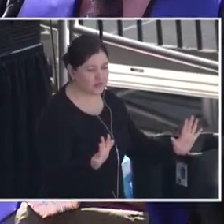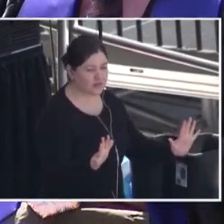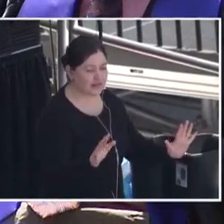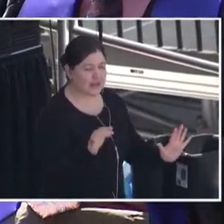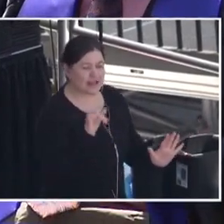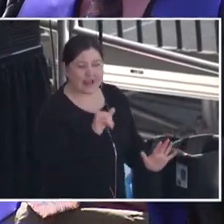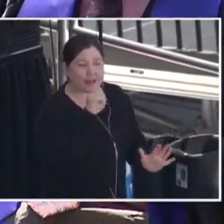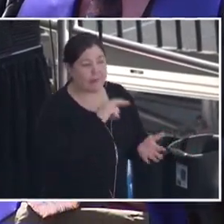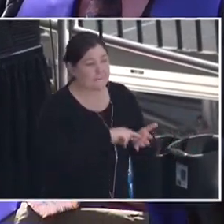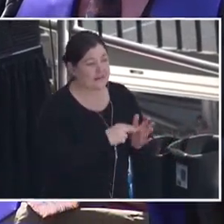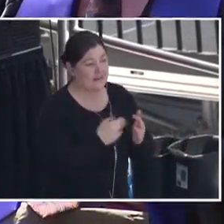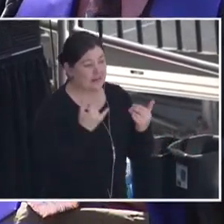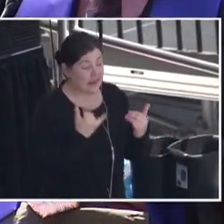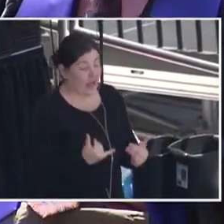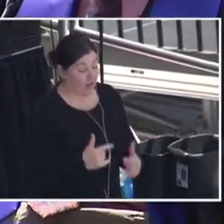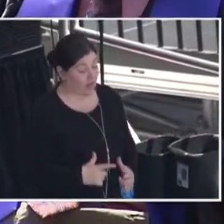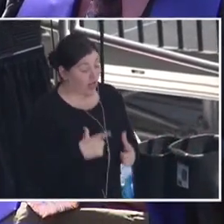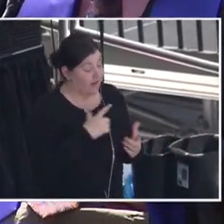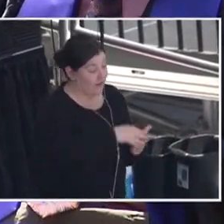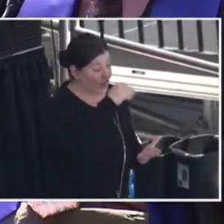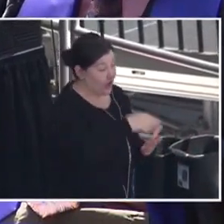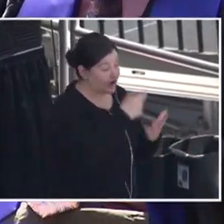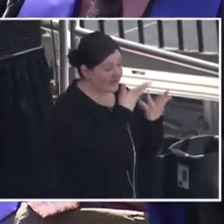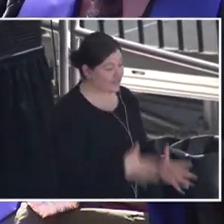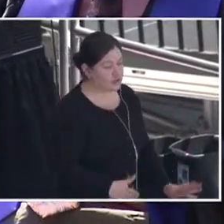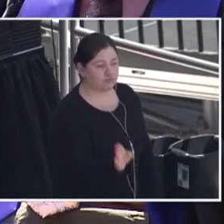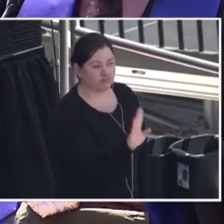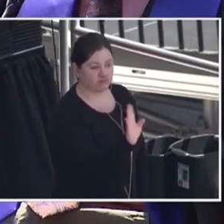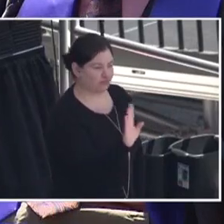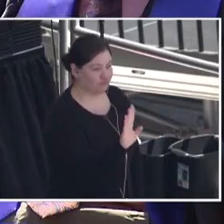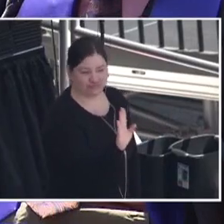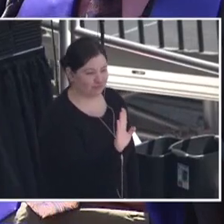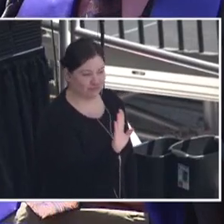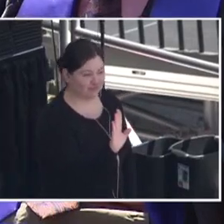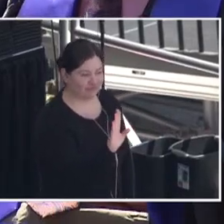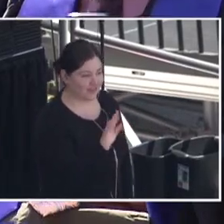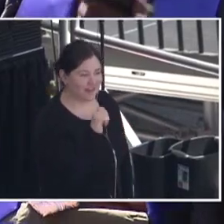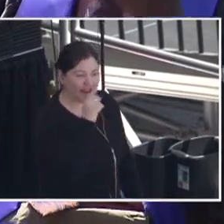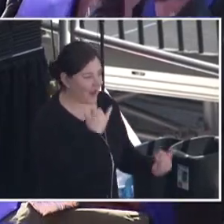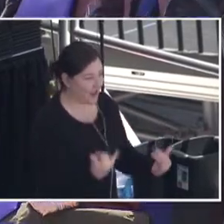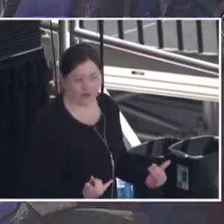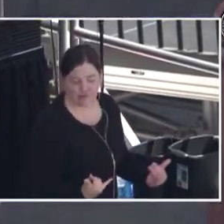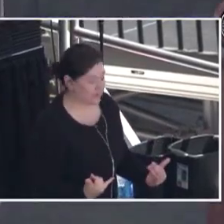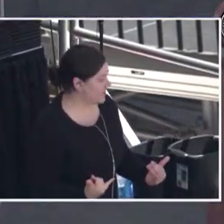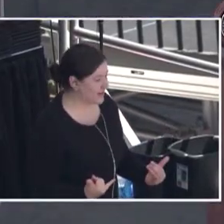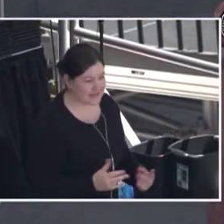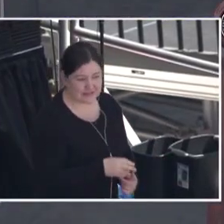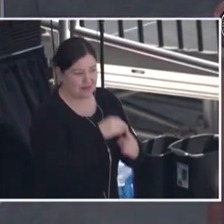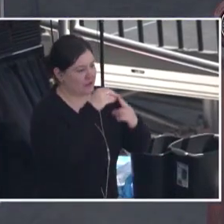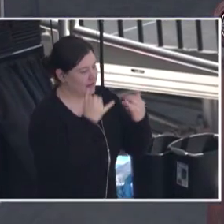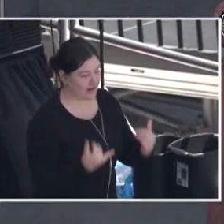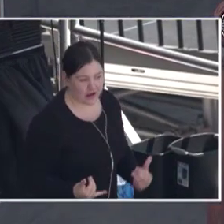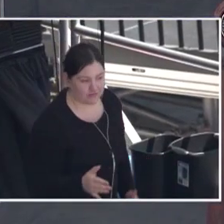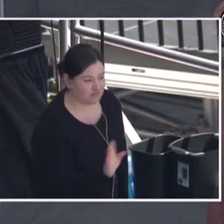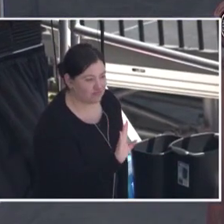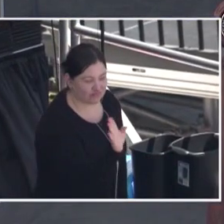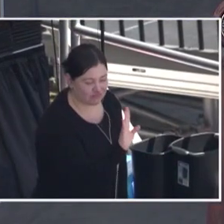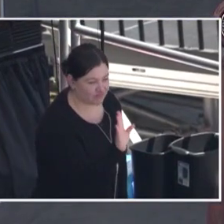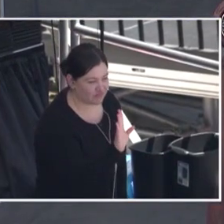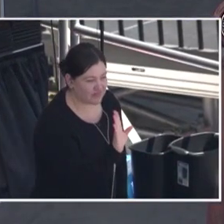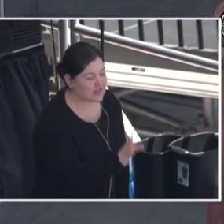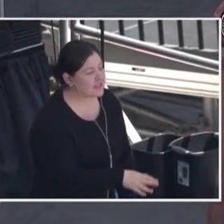you're off the hook and done in the learning department. Especially not now. Especially when we need